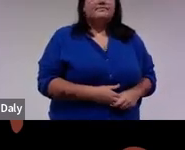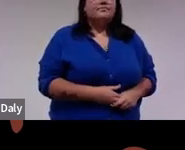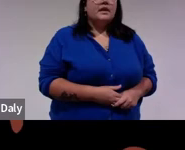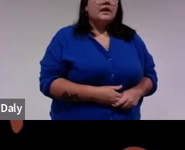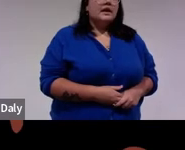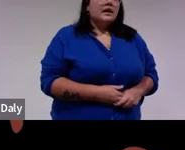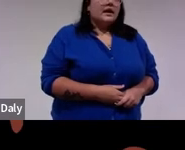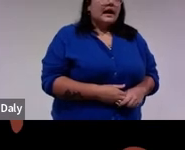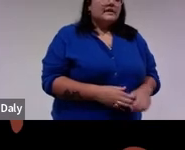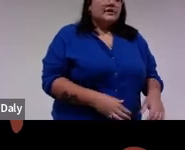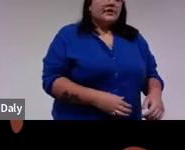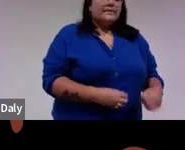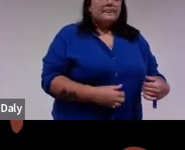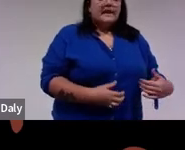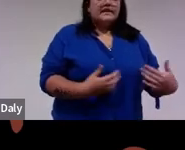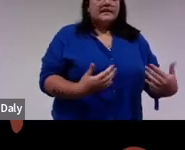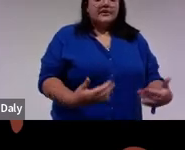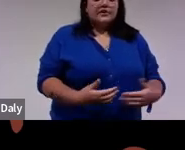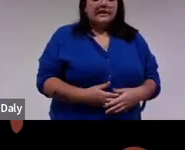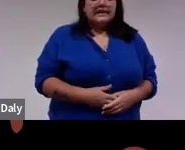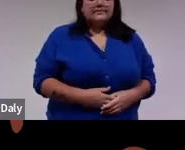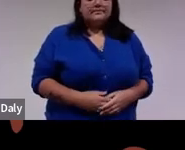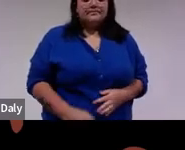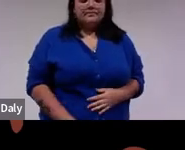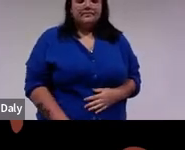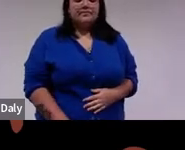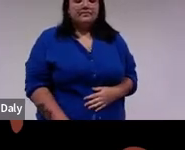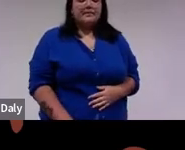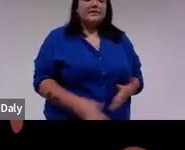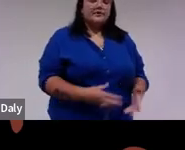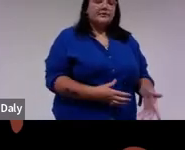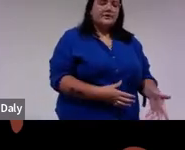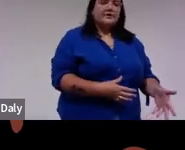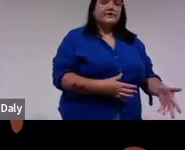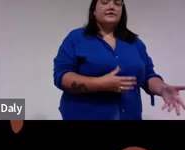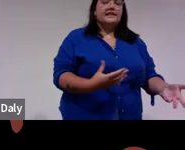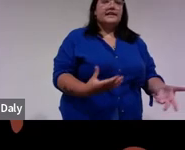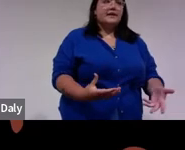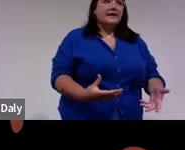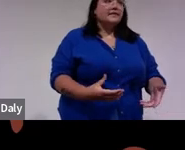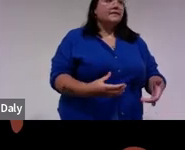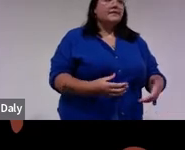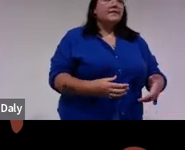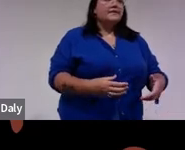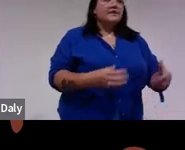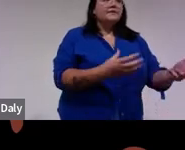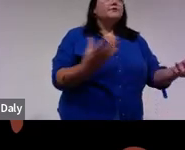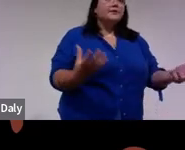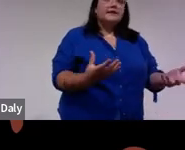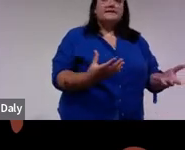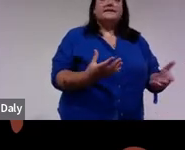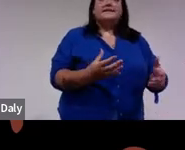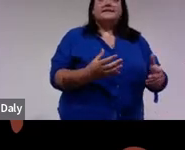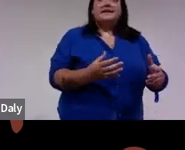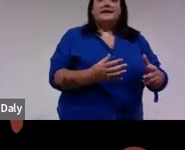foster. And so in contextualizing my mother's contribution to the academy, she's been